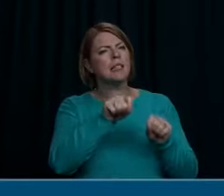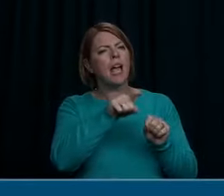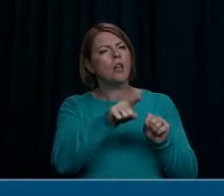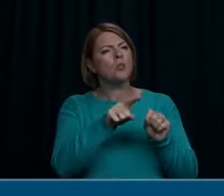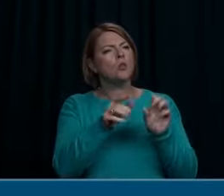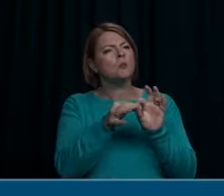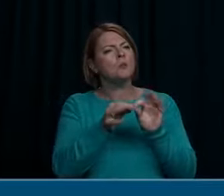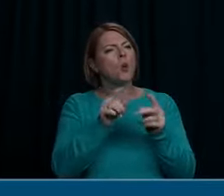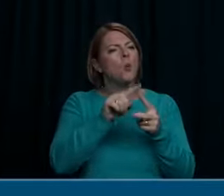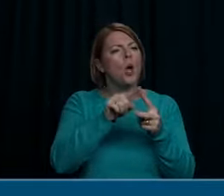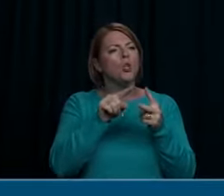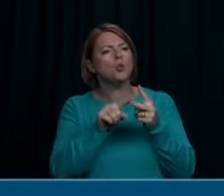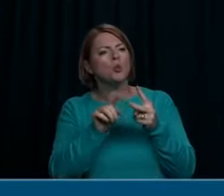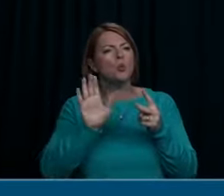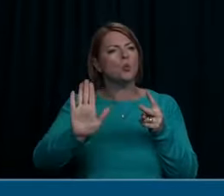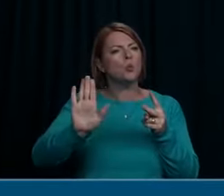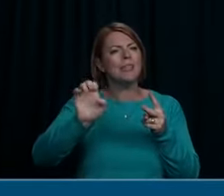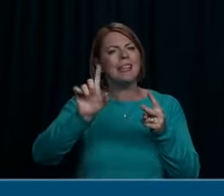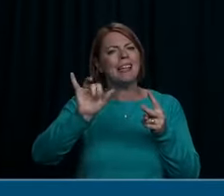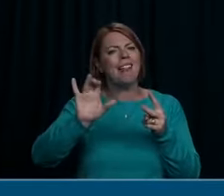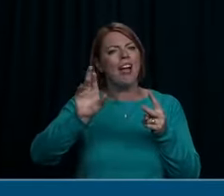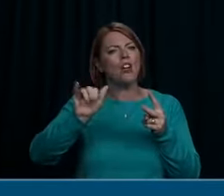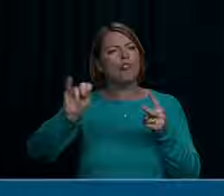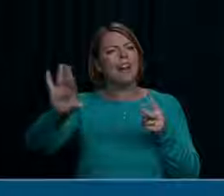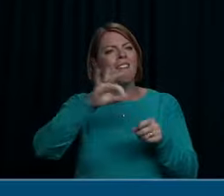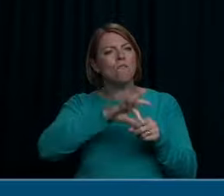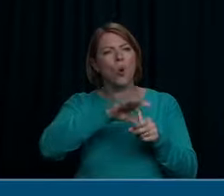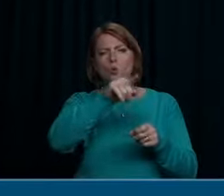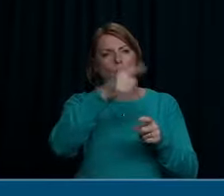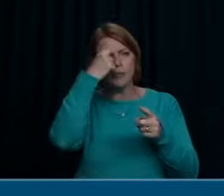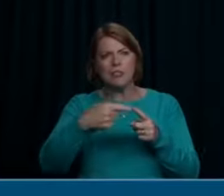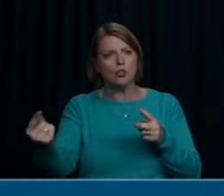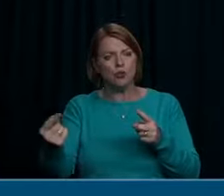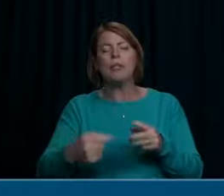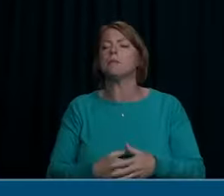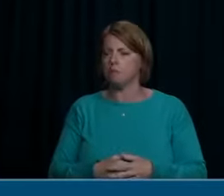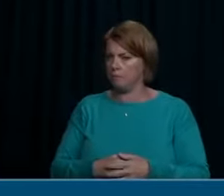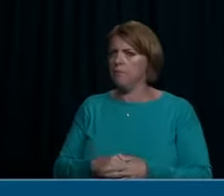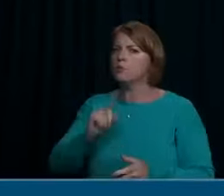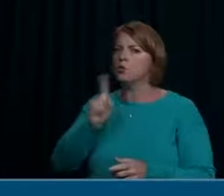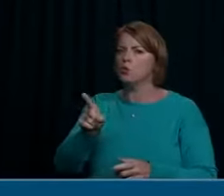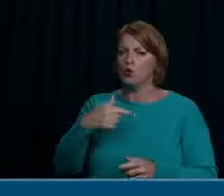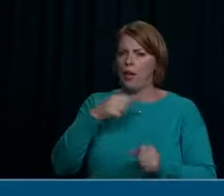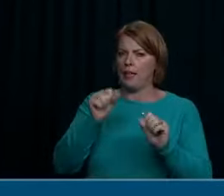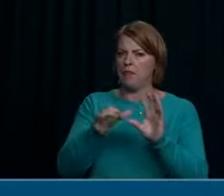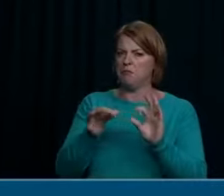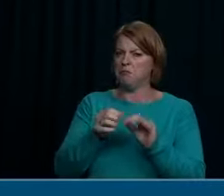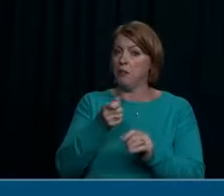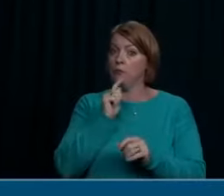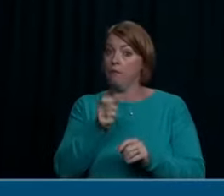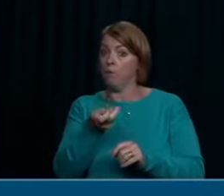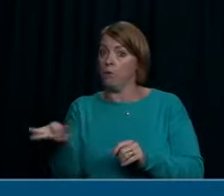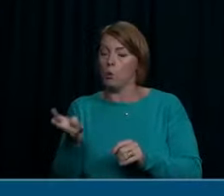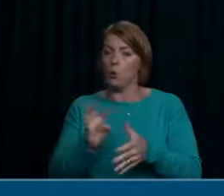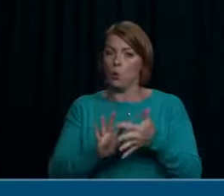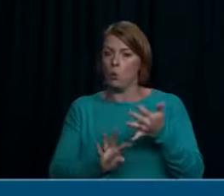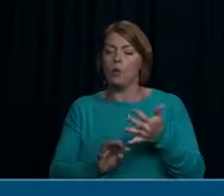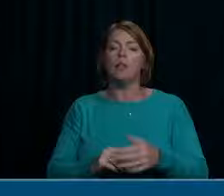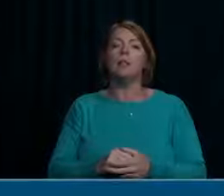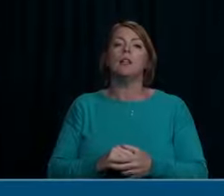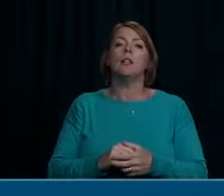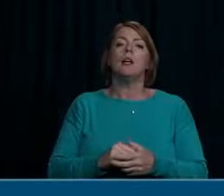taken that you would disagree with and go a different direction on? Absolutely. I can point at a few of them, and in reality,